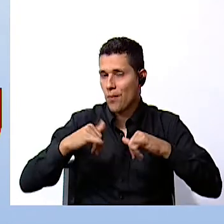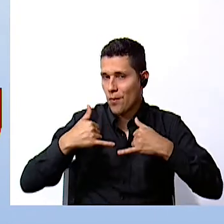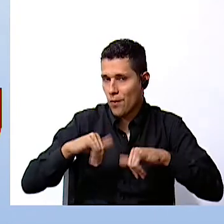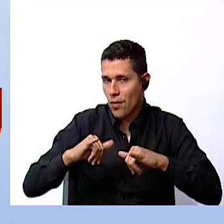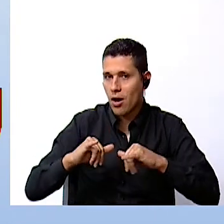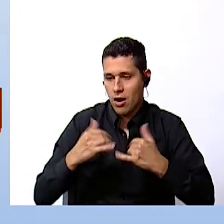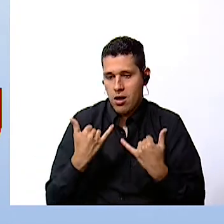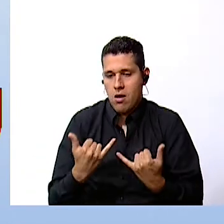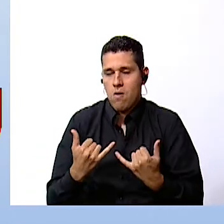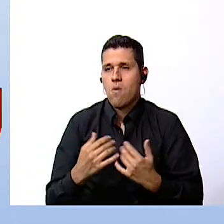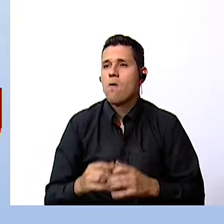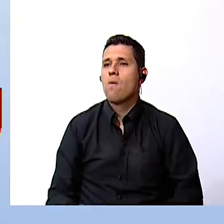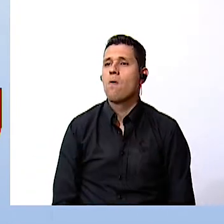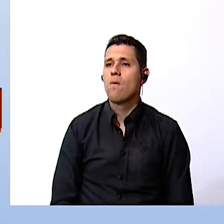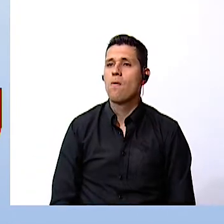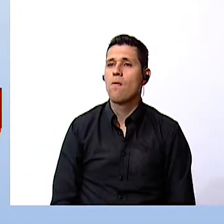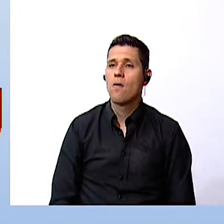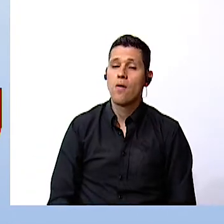helping,